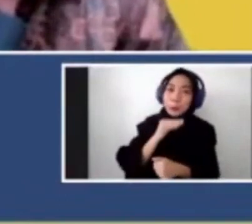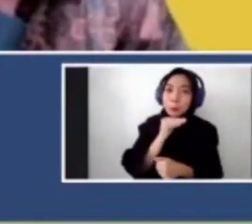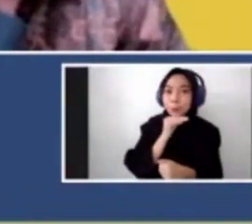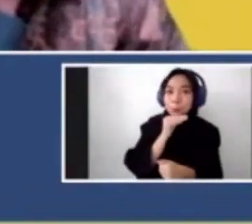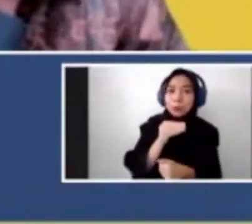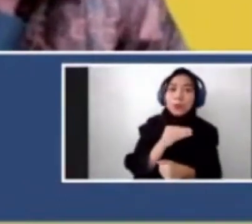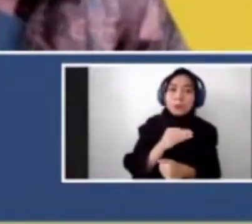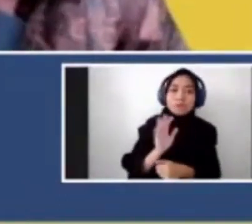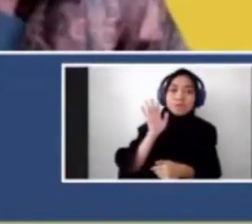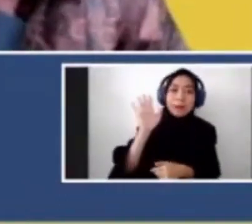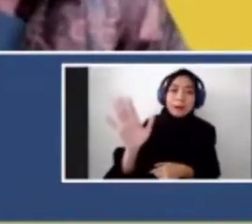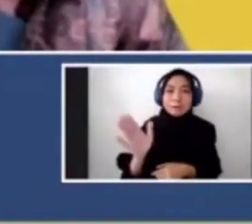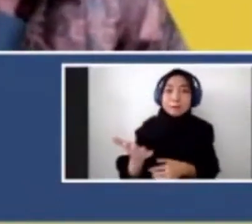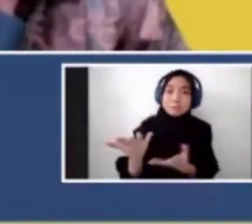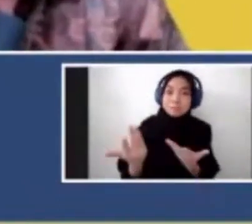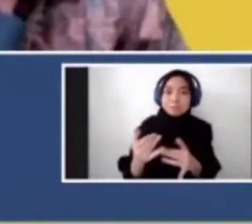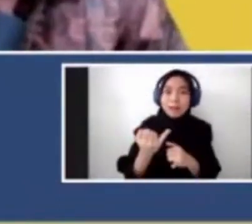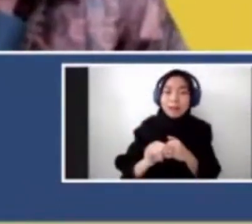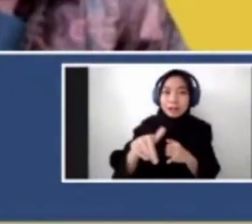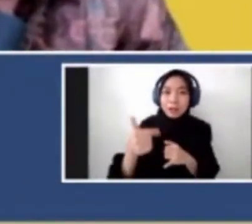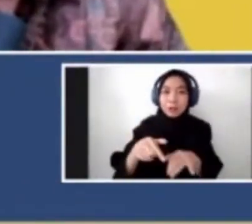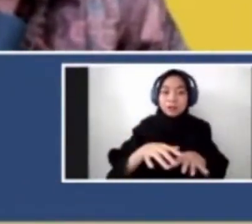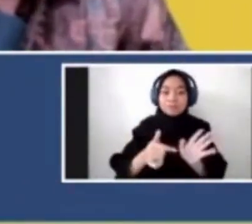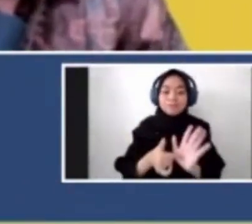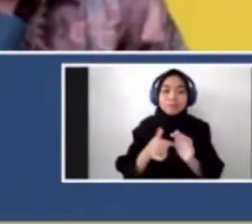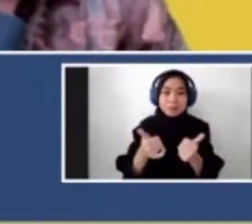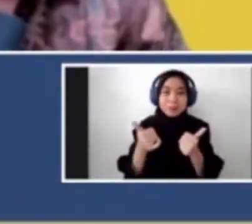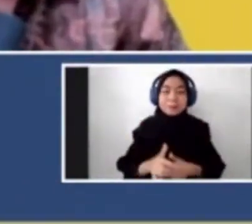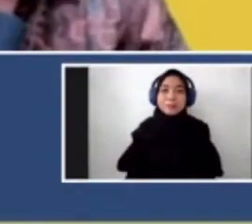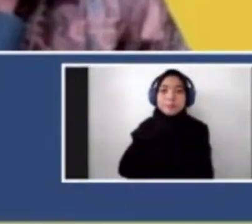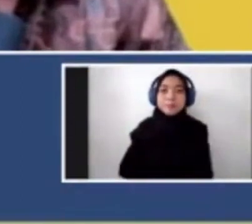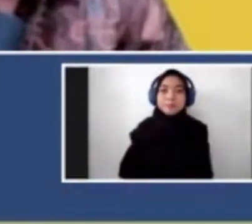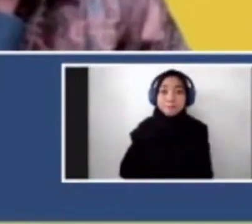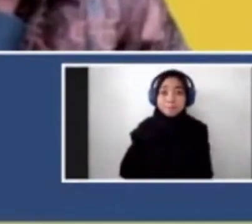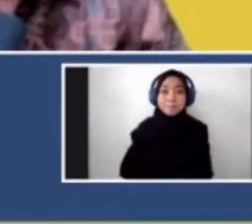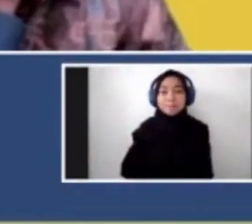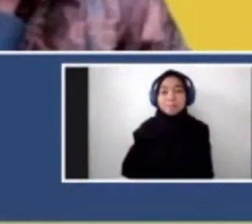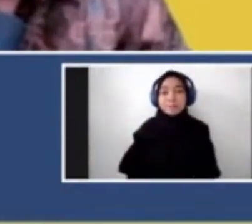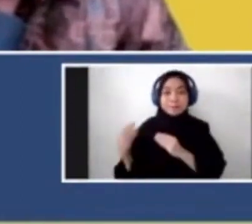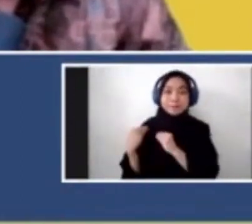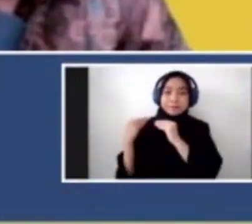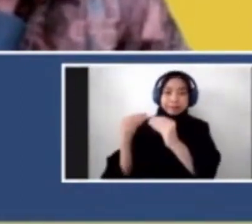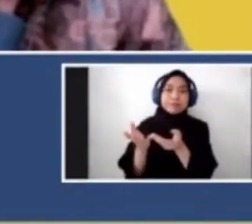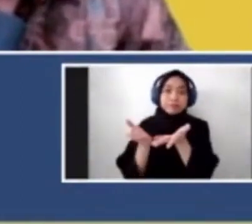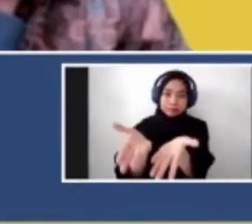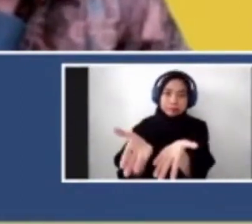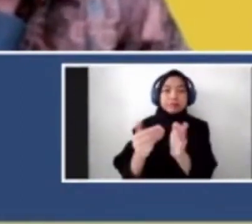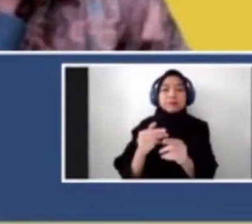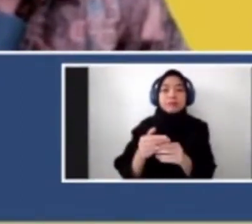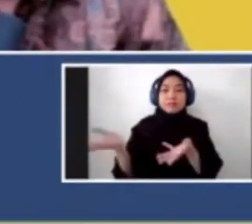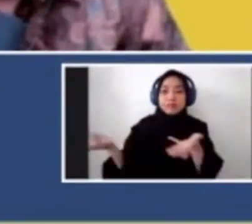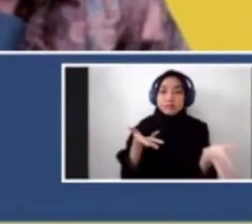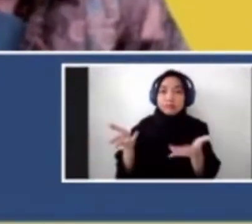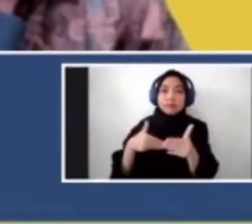maybe towards the end of the year, I hope. Okay, then Dr. Sharif, I will be handing over the screen to you for the plenary